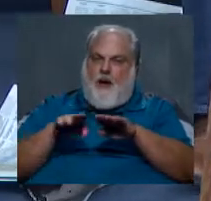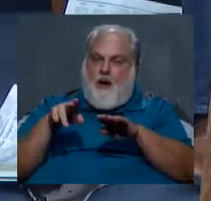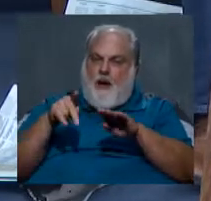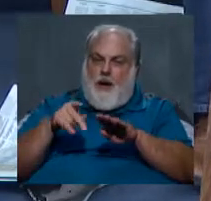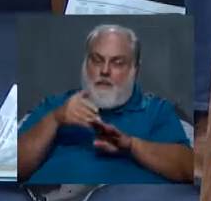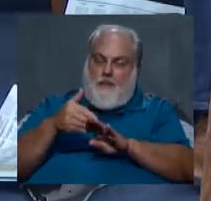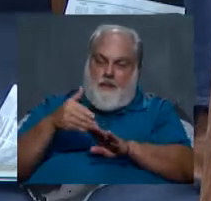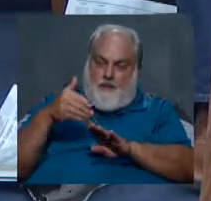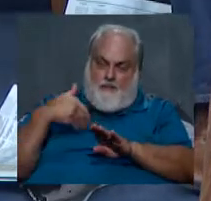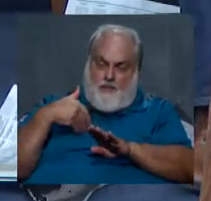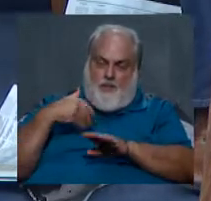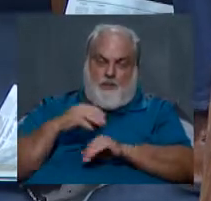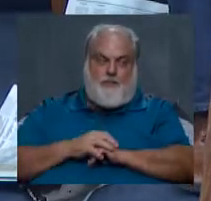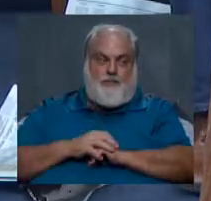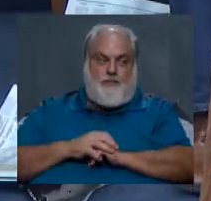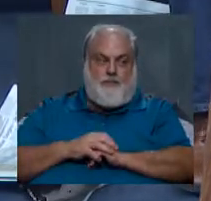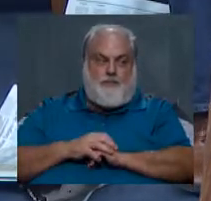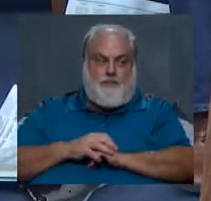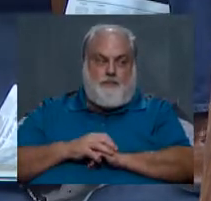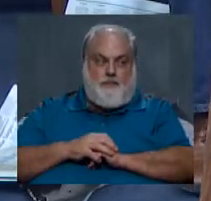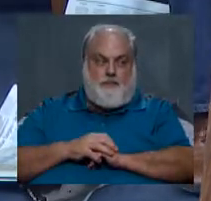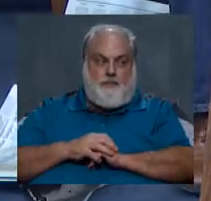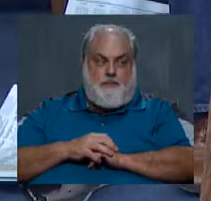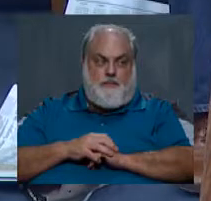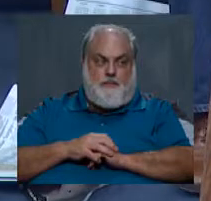up that floodway.